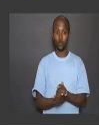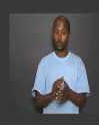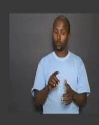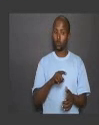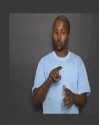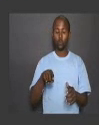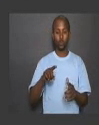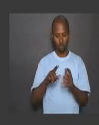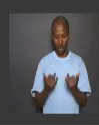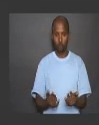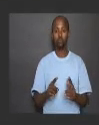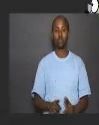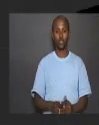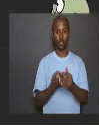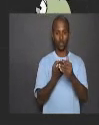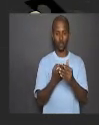can get started now.